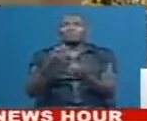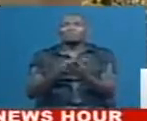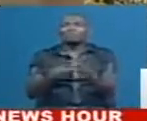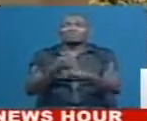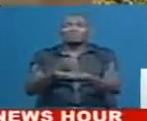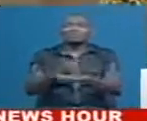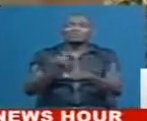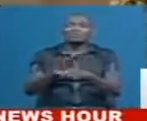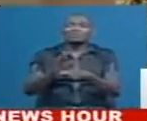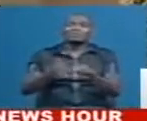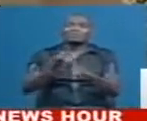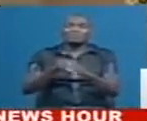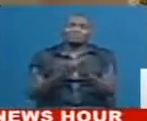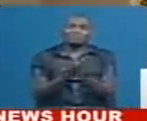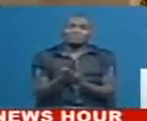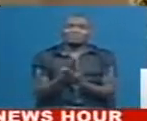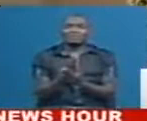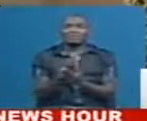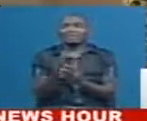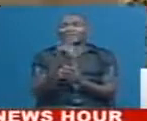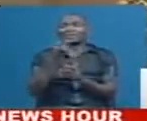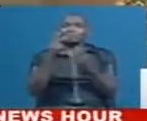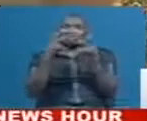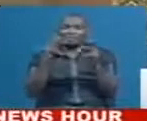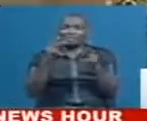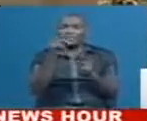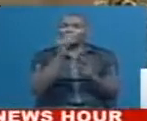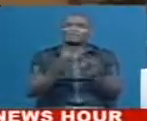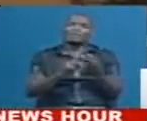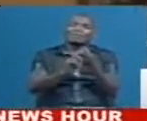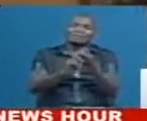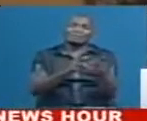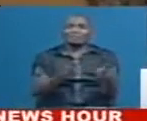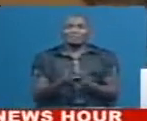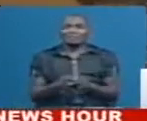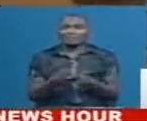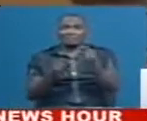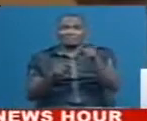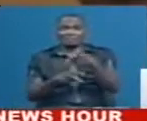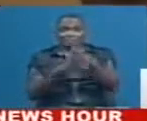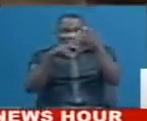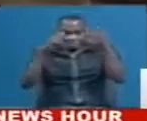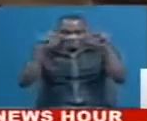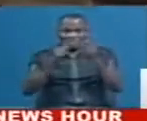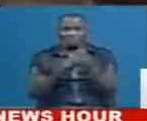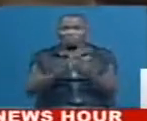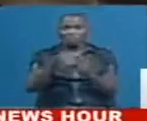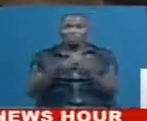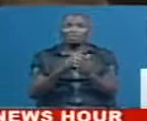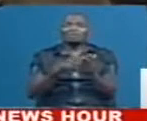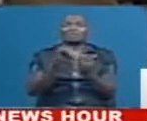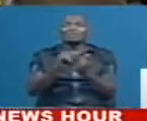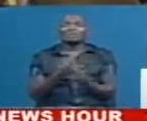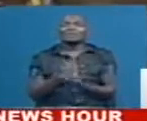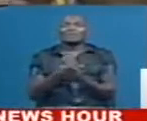will come on board through public-private partnership arrangements. Dr. Bawumia said the entire country will